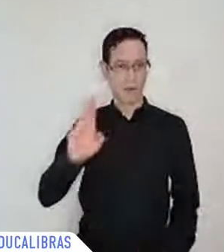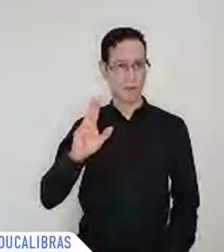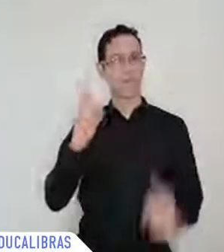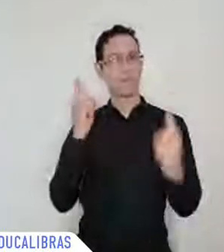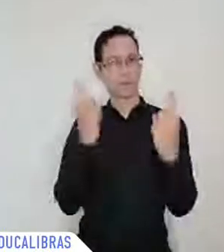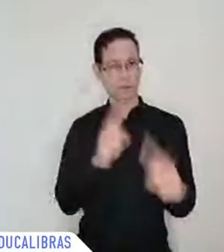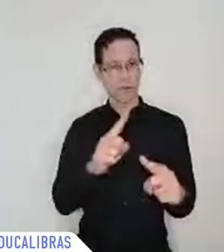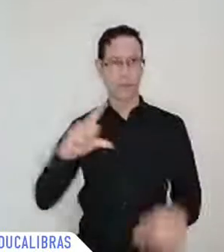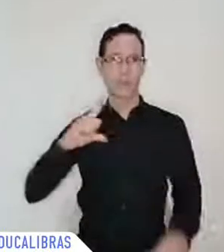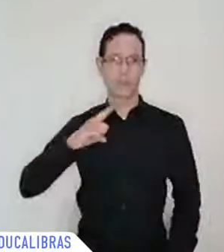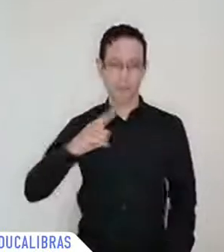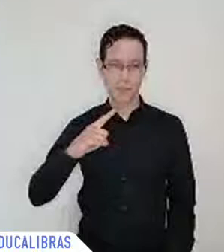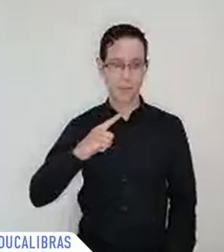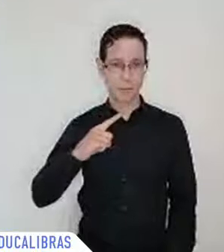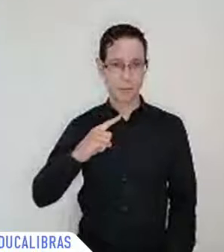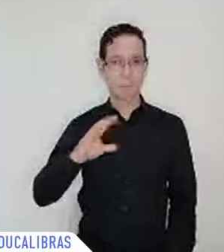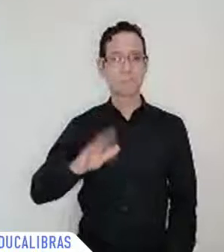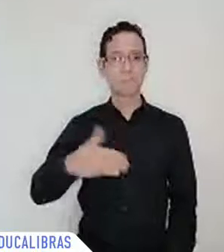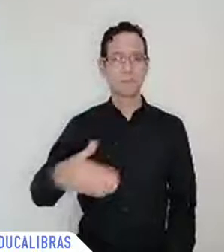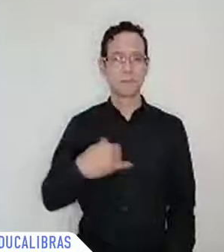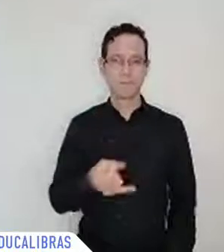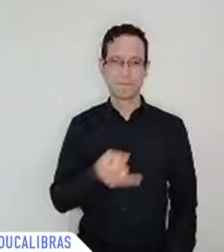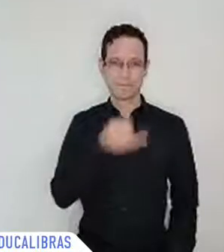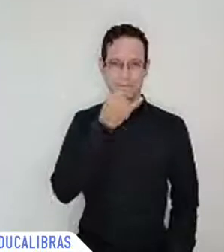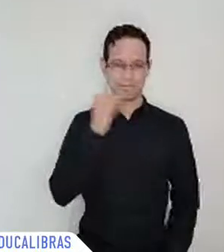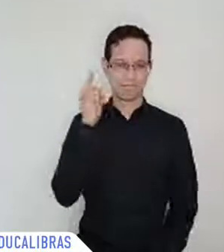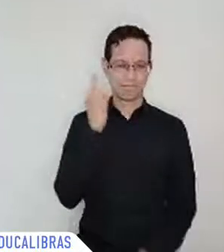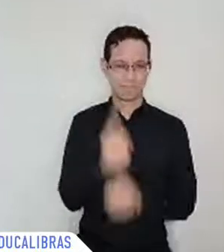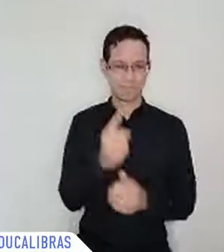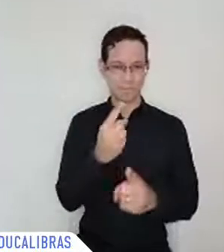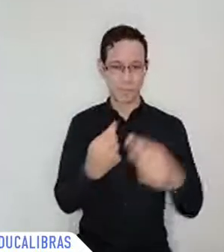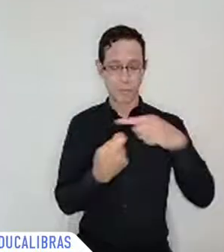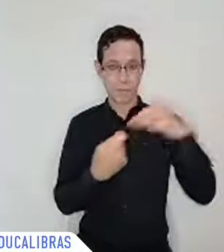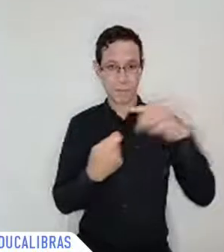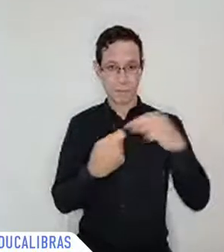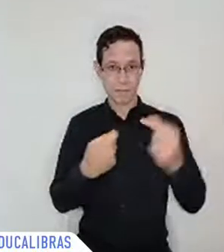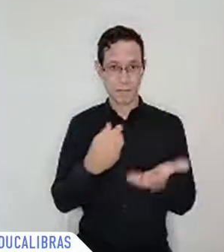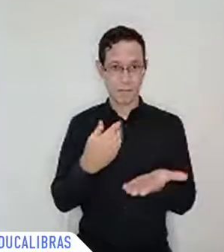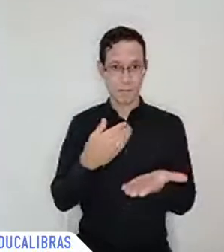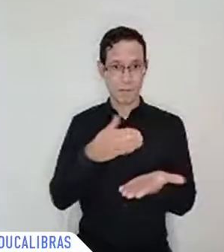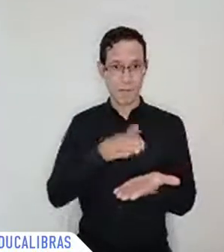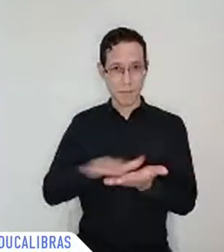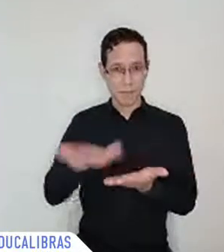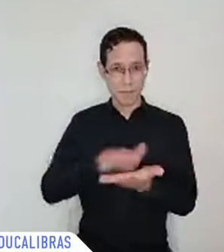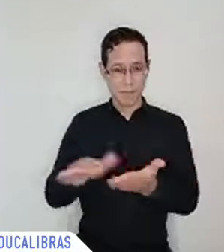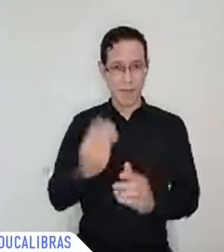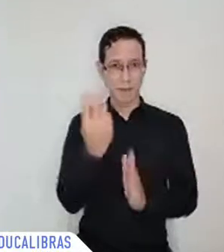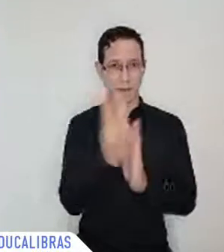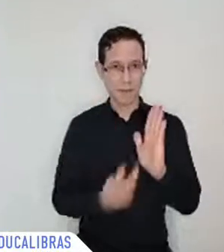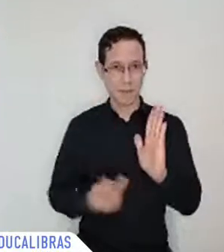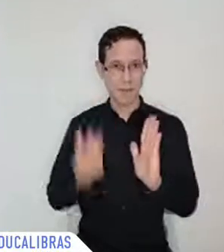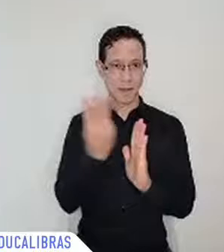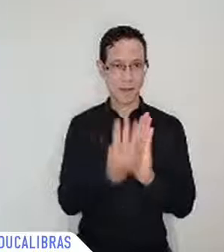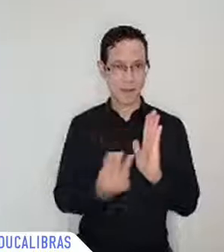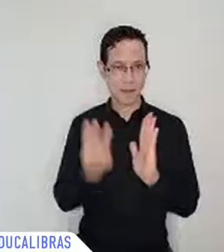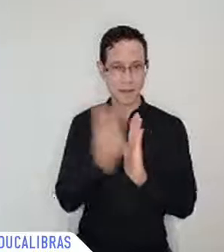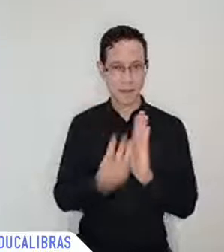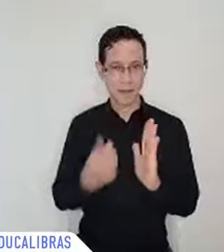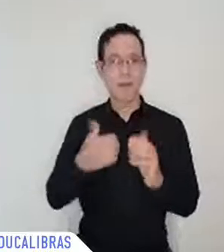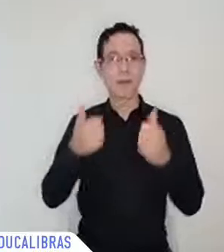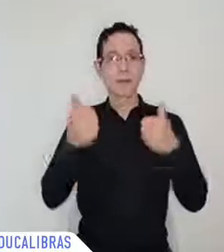our executive director, and we came to a typology and the publication that